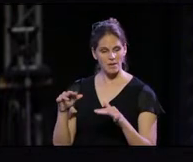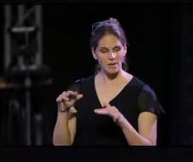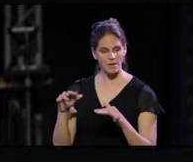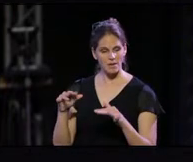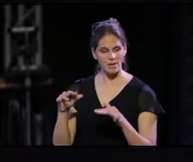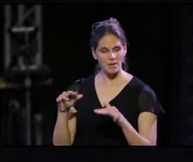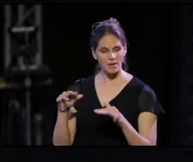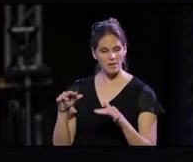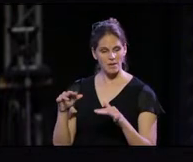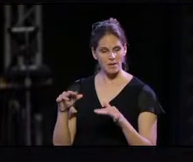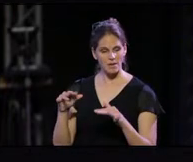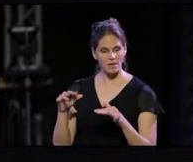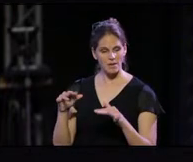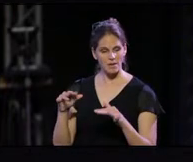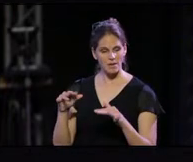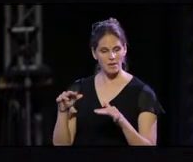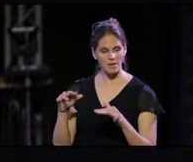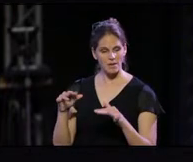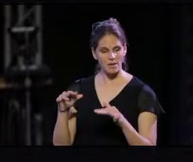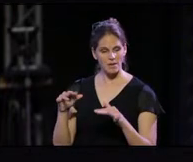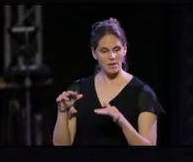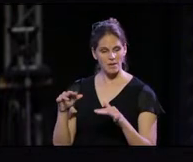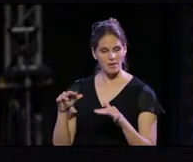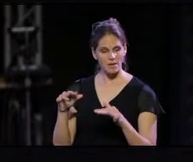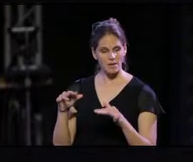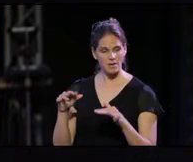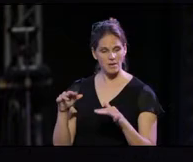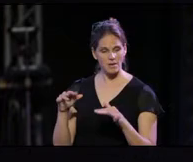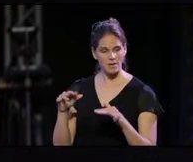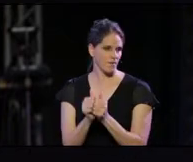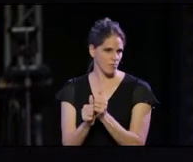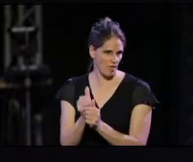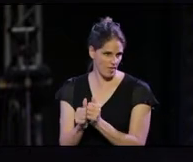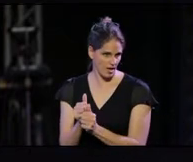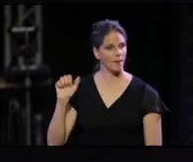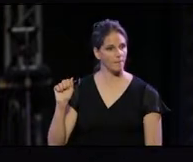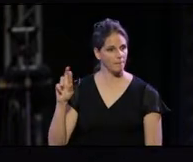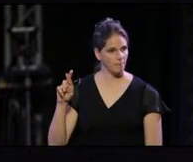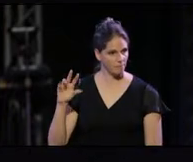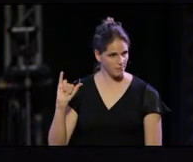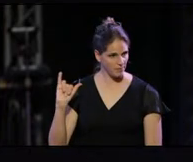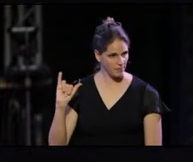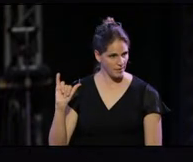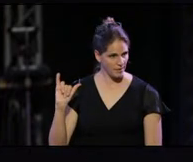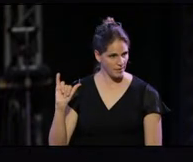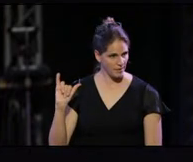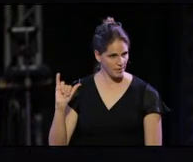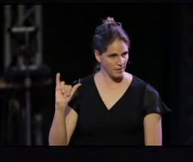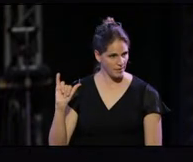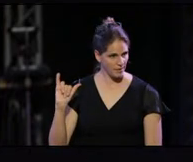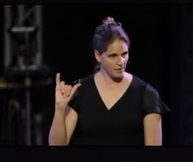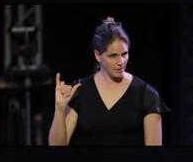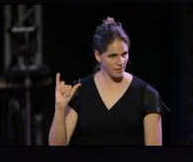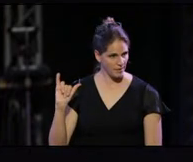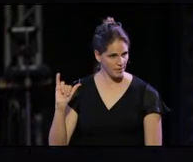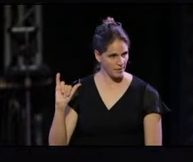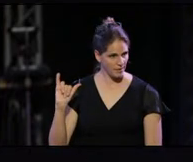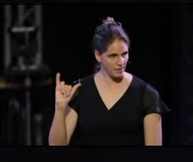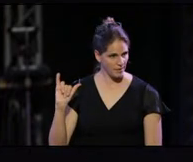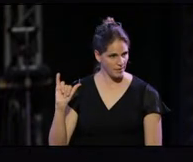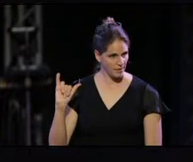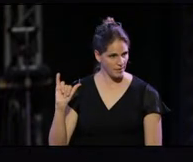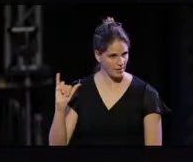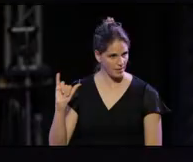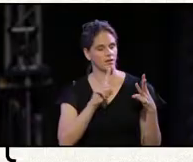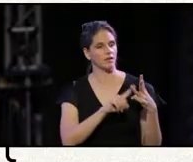that they had been raised by Jesus from the dead. Okay. Mother of James and Salome brought spices